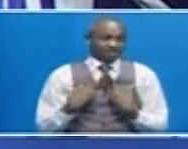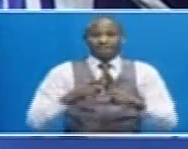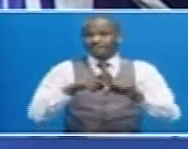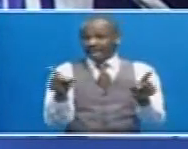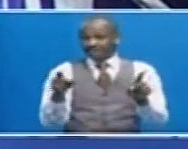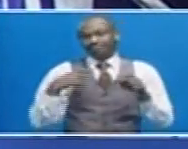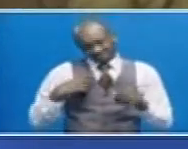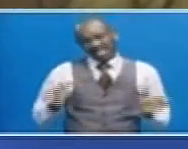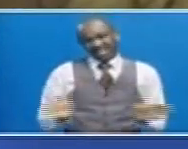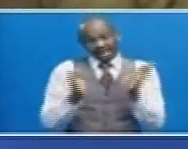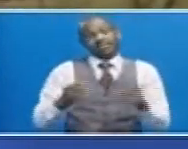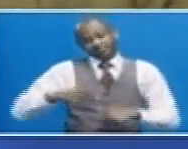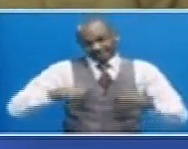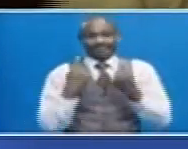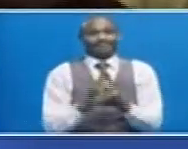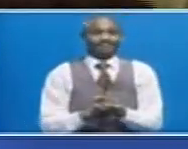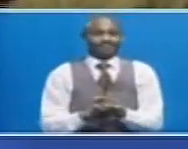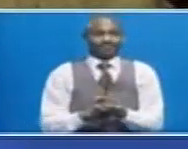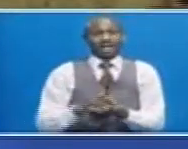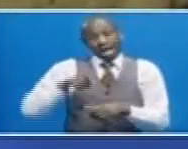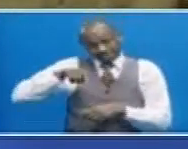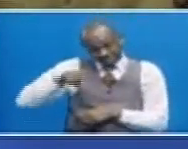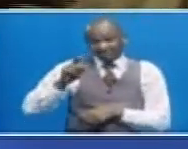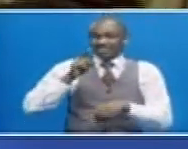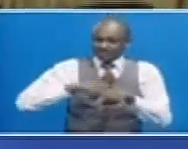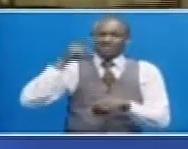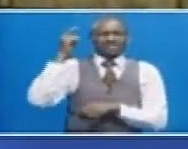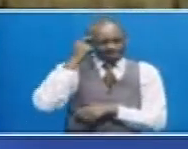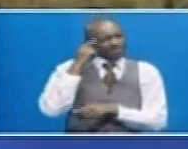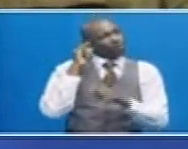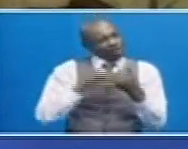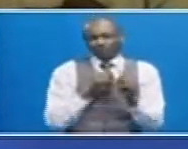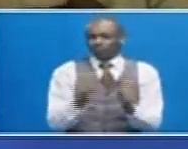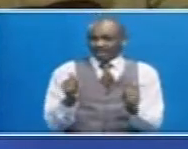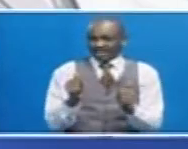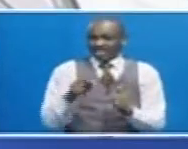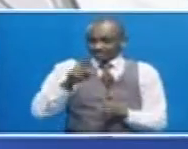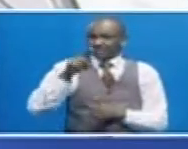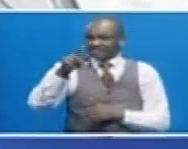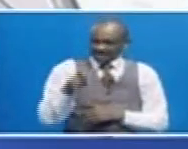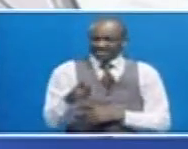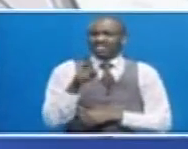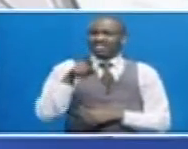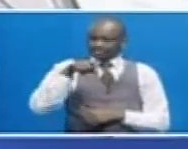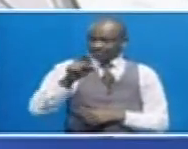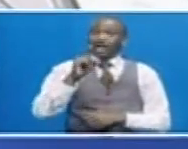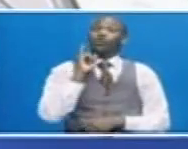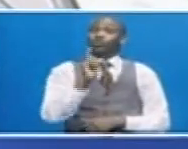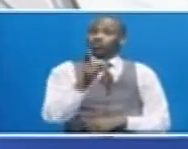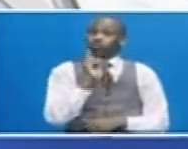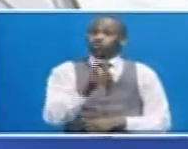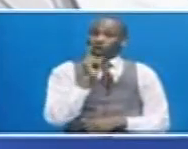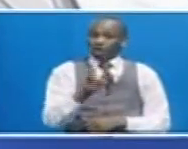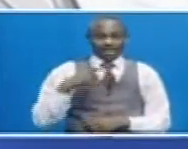Lakini najipa moyo tu. While that still lingers in Hezron's mind, on Monday, Nairobi County gave a warning of El Nino